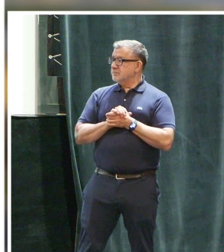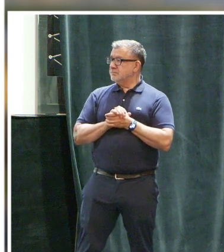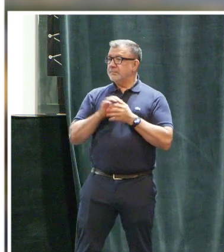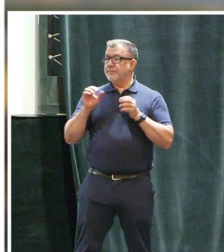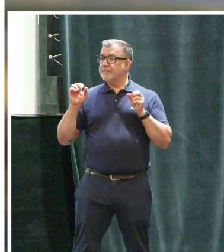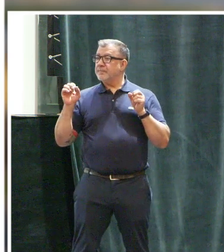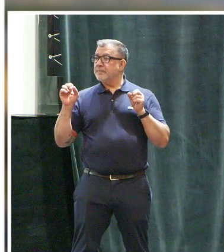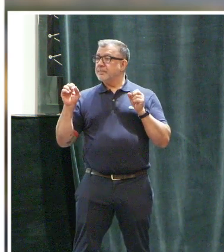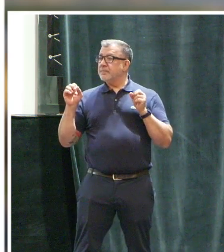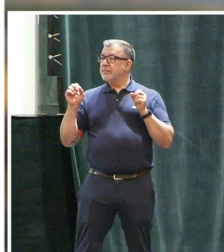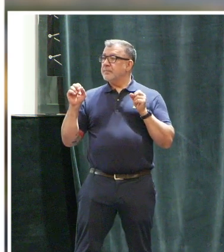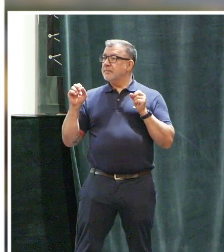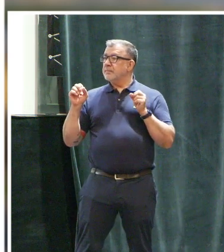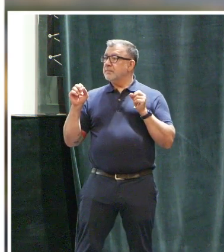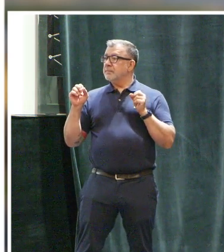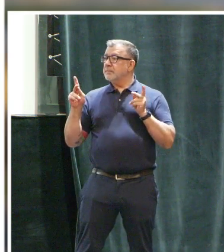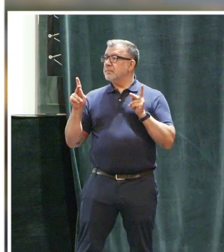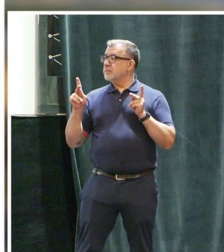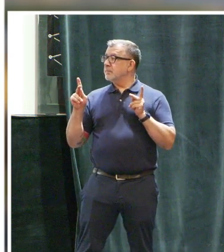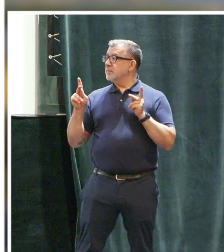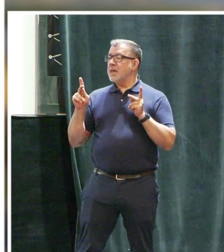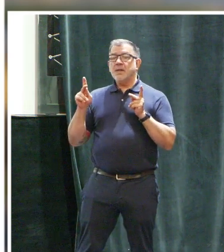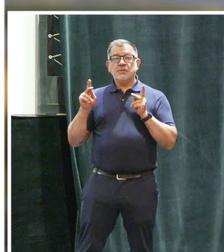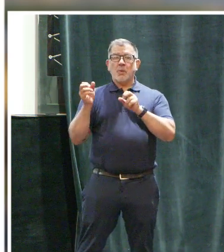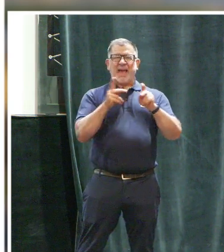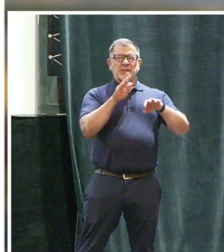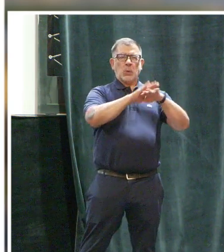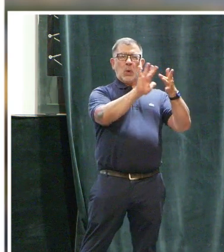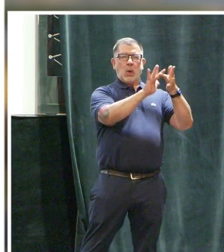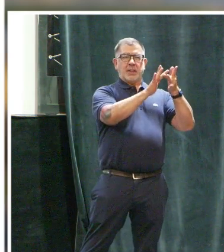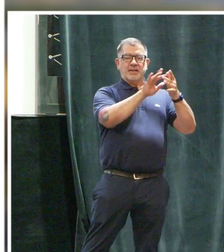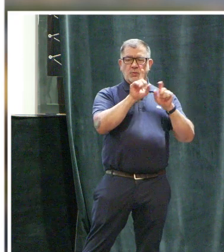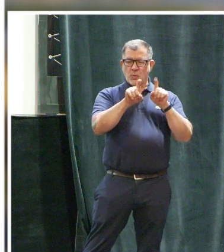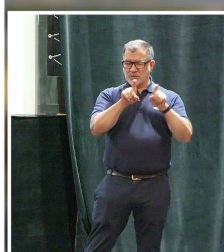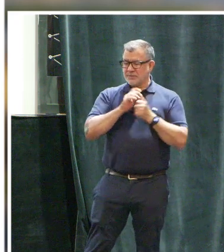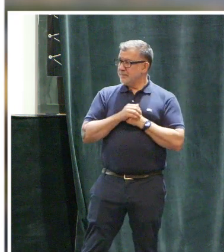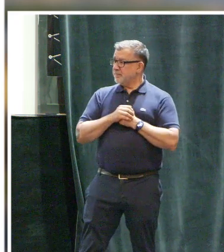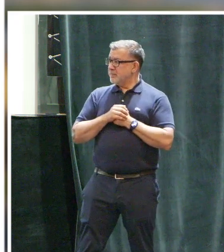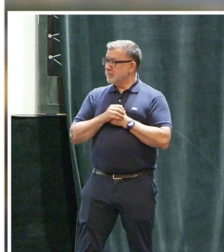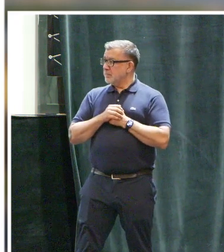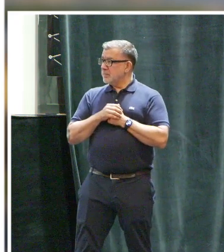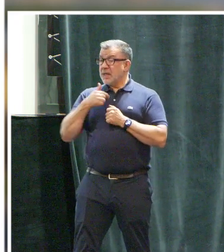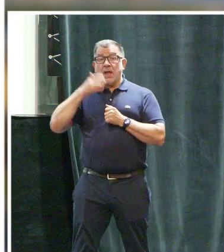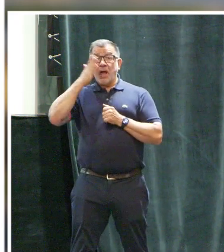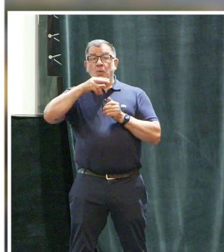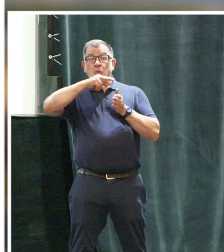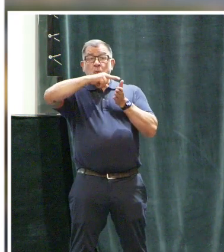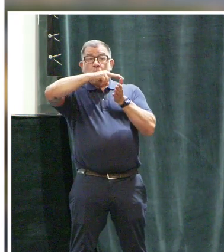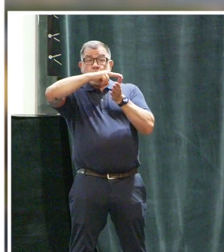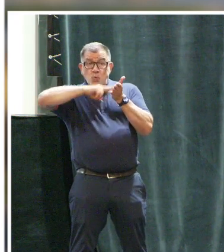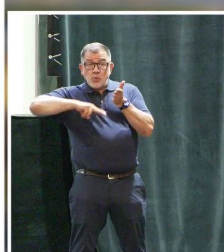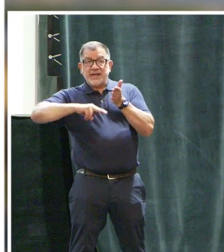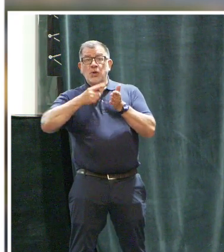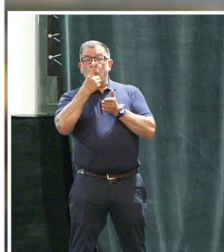Okay, just hang on for a second, Caroline. I'm going to go back online. And I'm going to read one question from